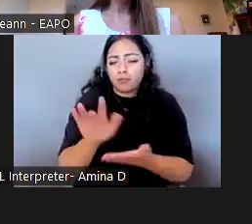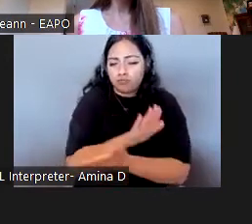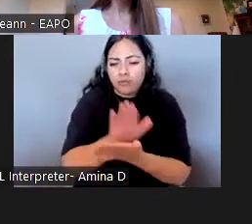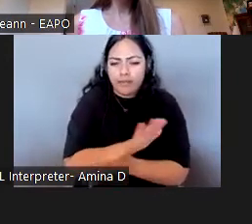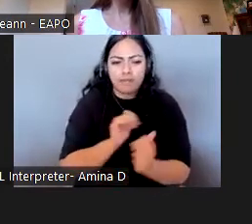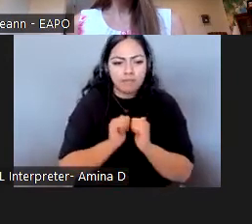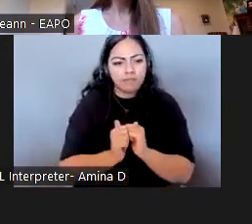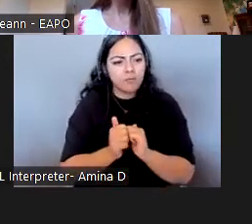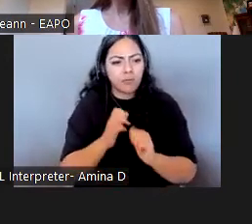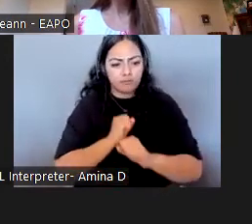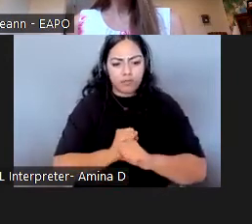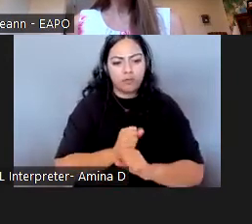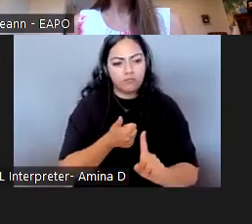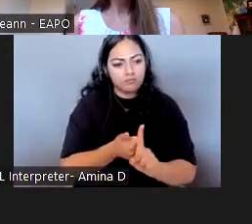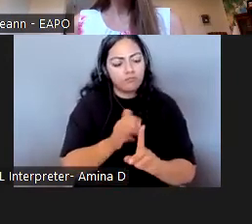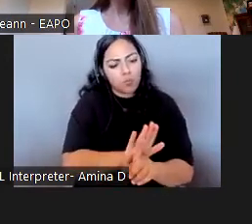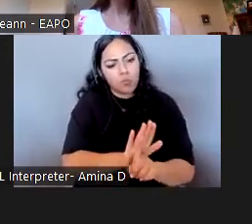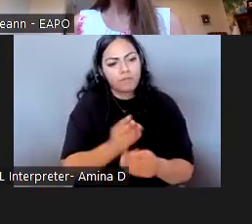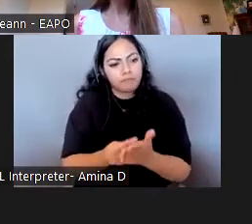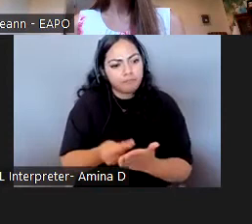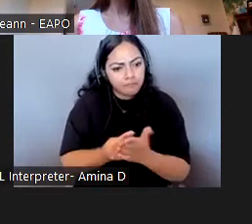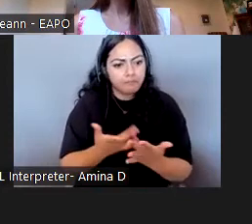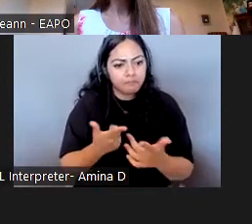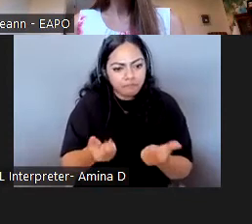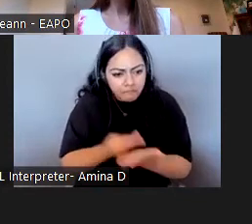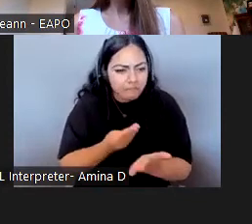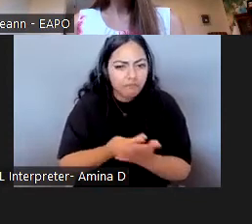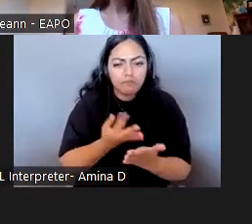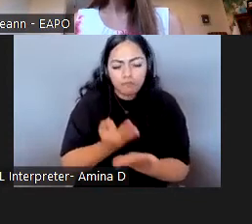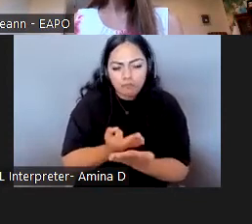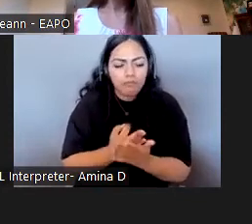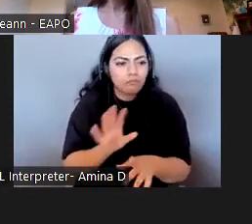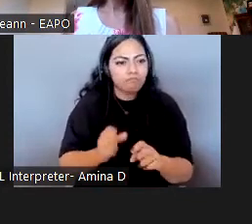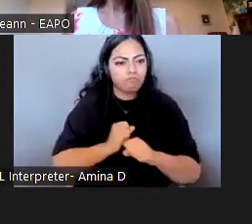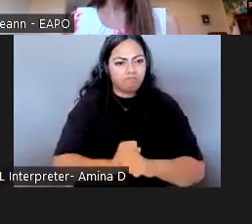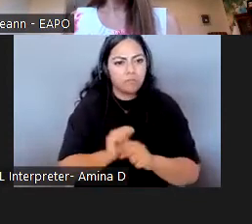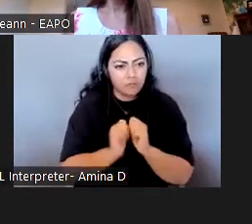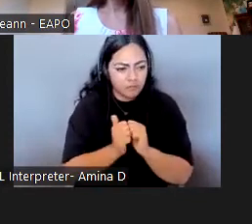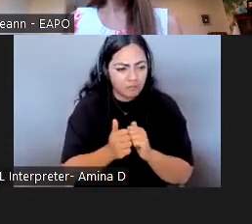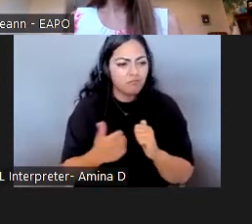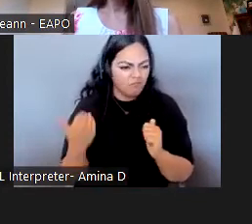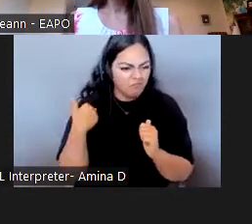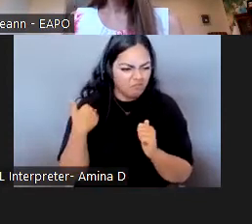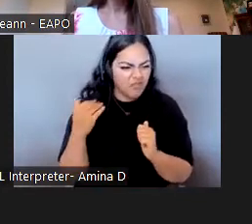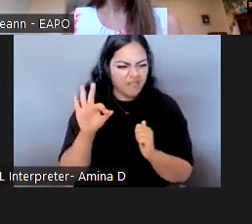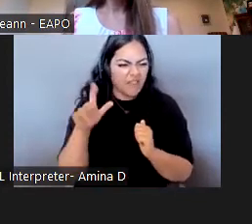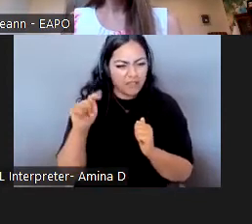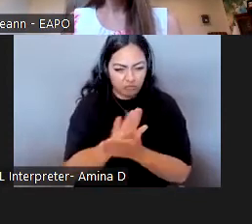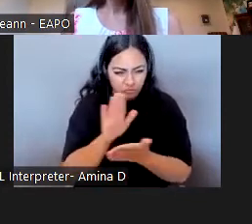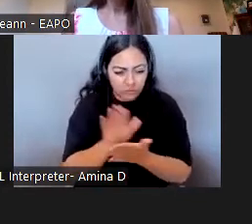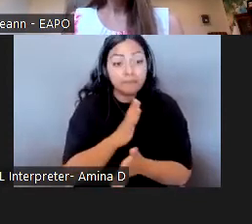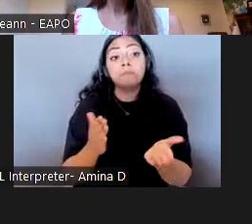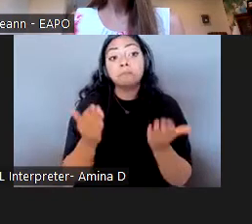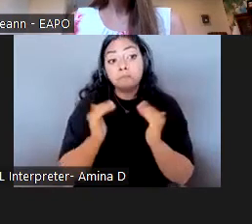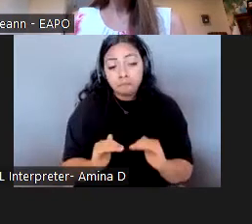finances. So there's different options available for people to access as well. If someone wants to reach out for support, they could call the